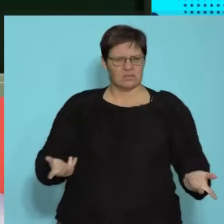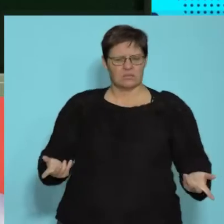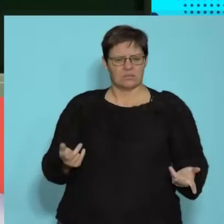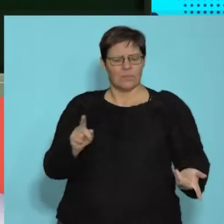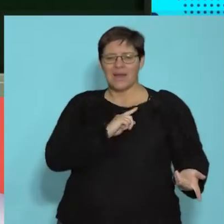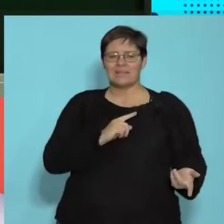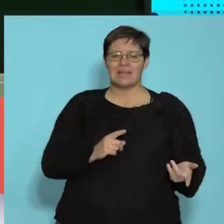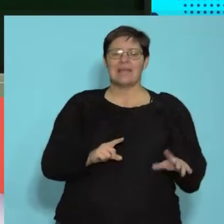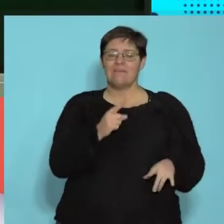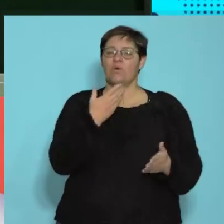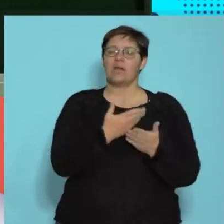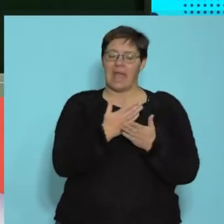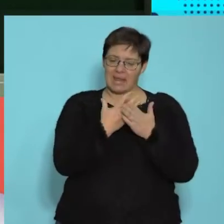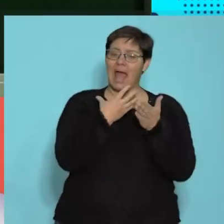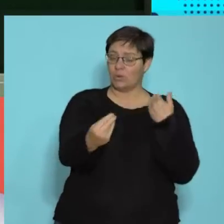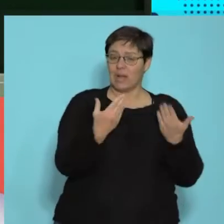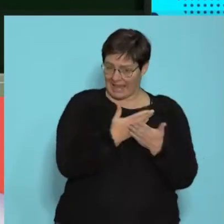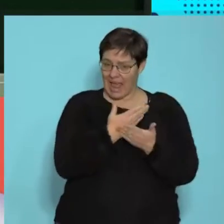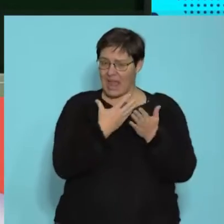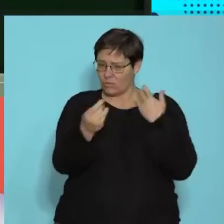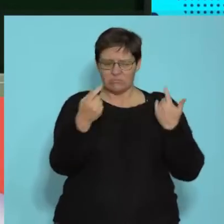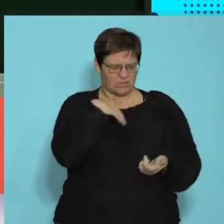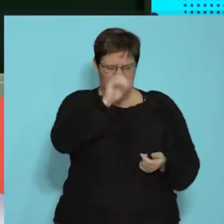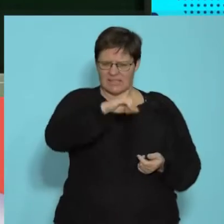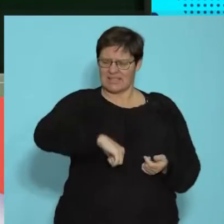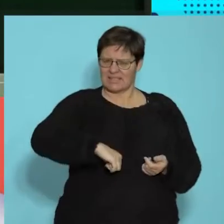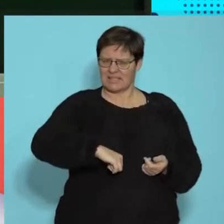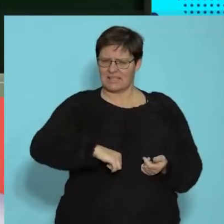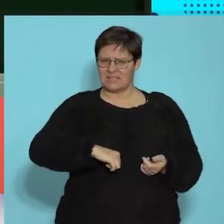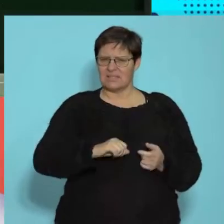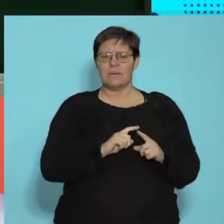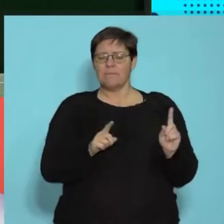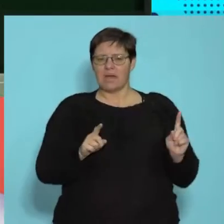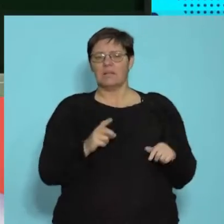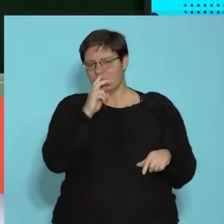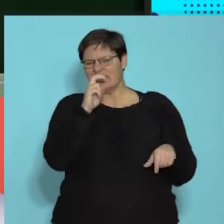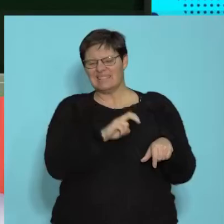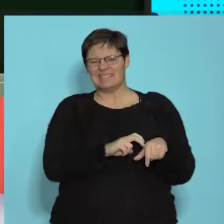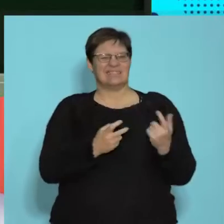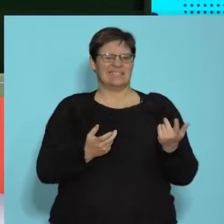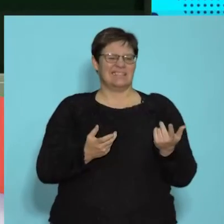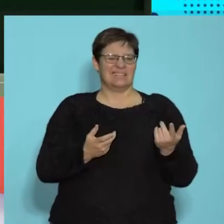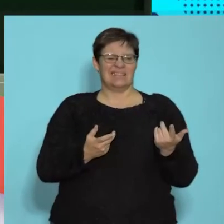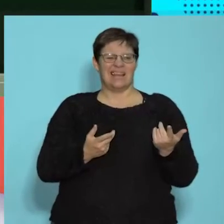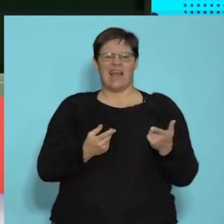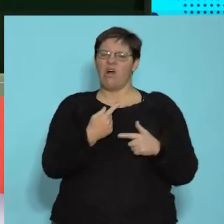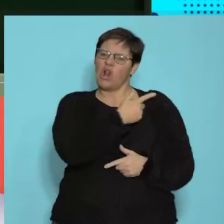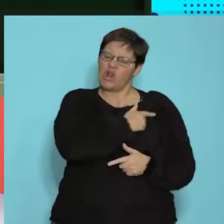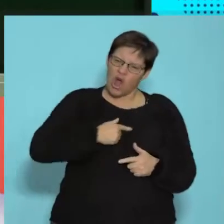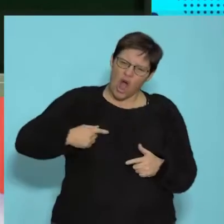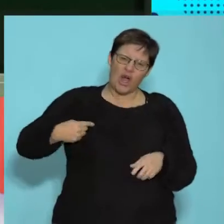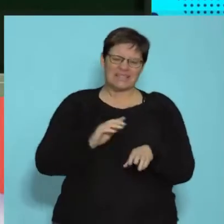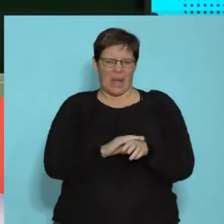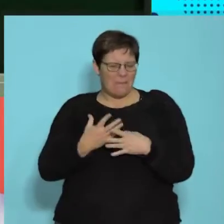can't get out. I said, but if you were to get out, could you get out? And they said, yes, they could, but it would take them such